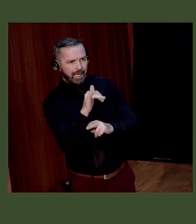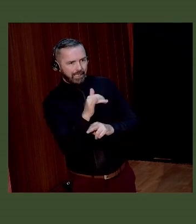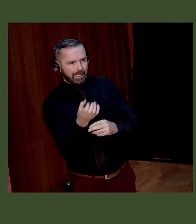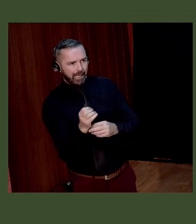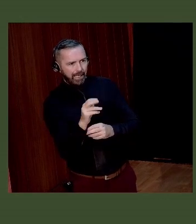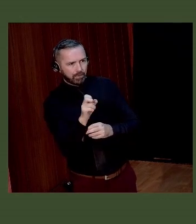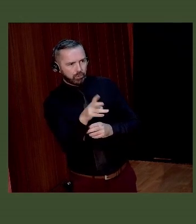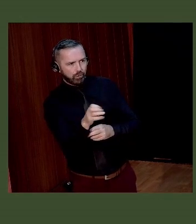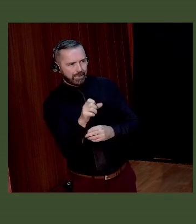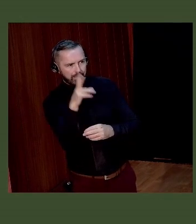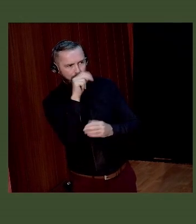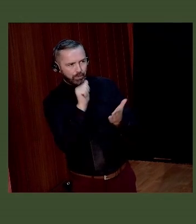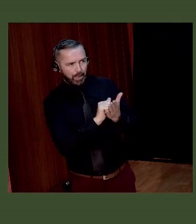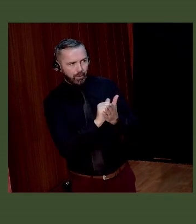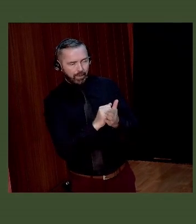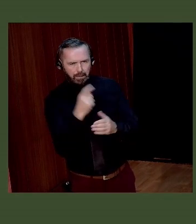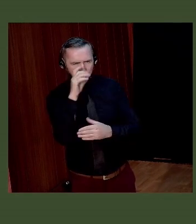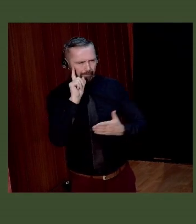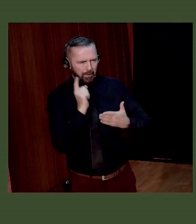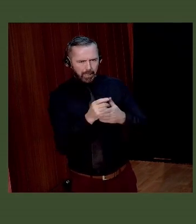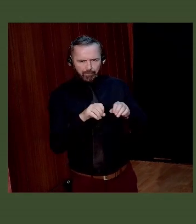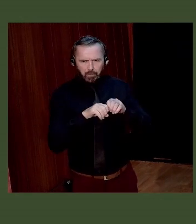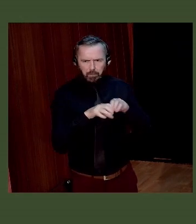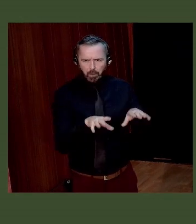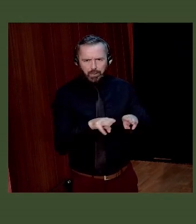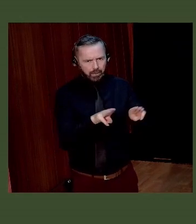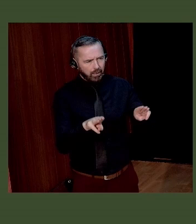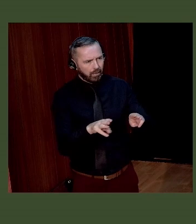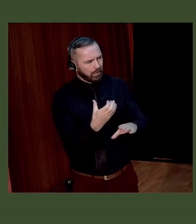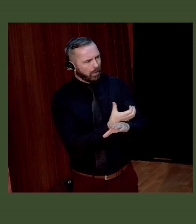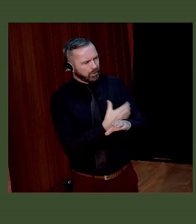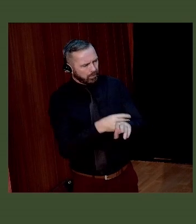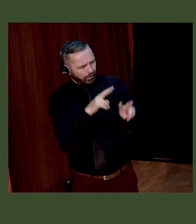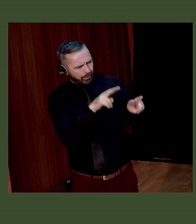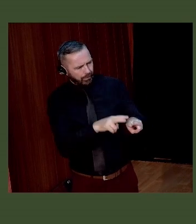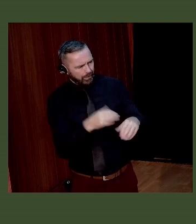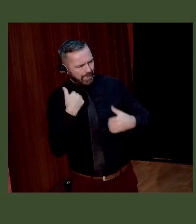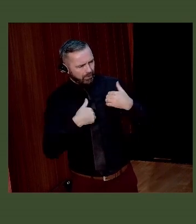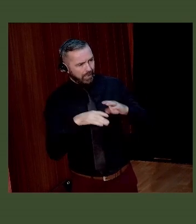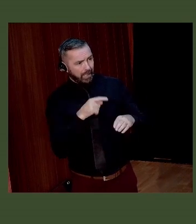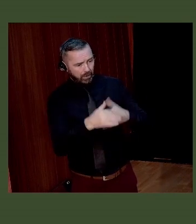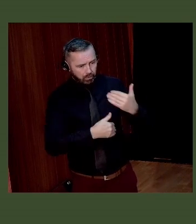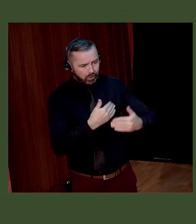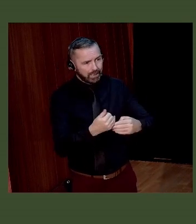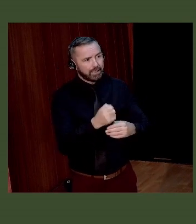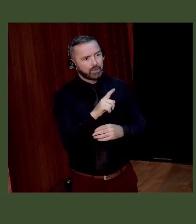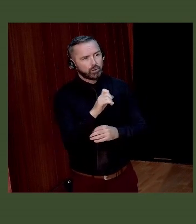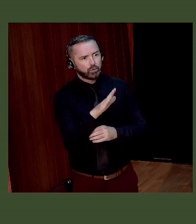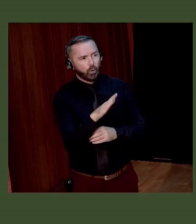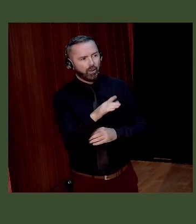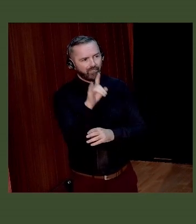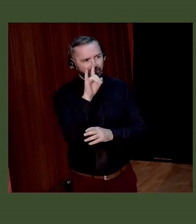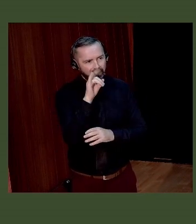Express. It is difficult to believe the public will continue to take an absorbing interest in the tame proceedings conducted in dull